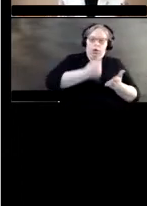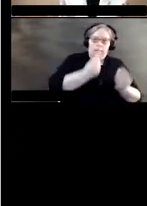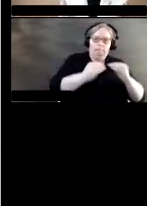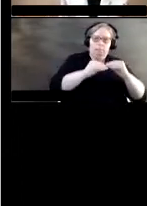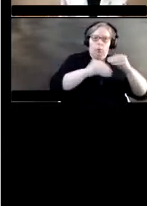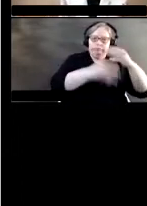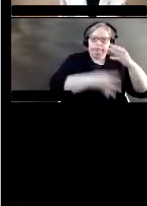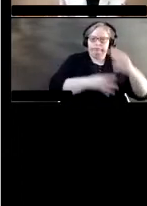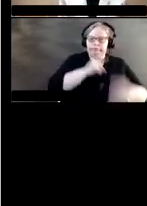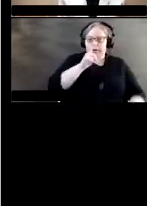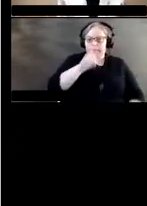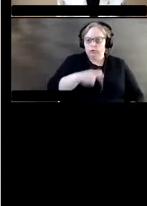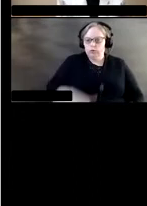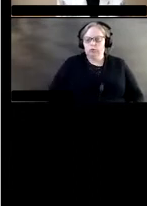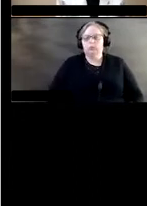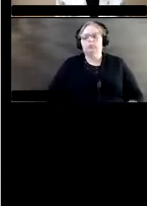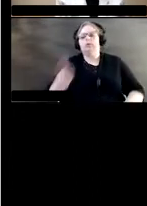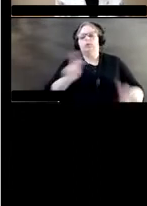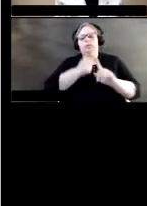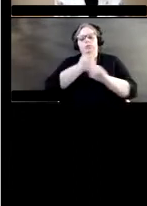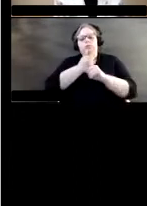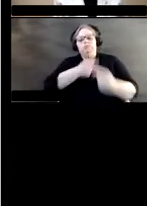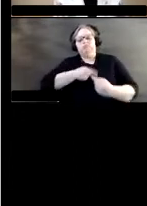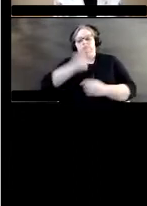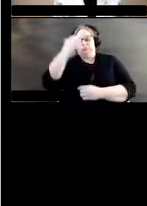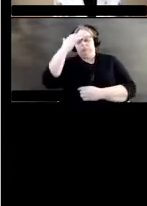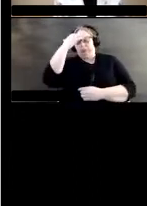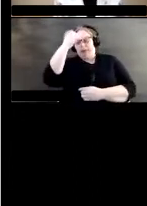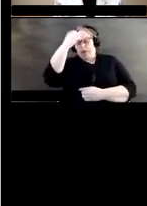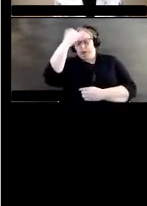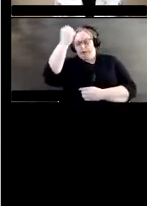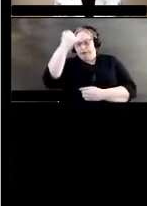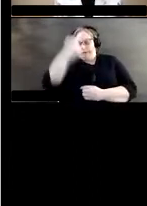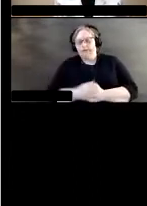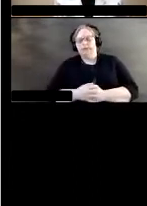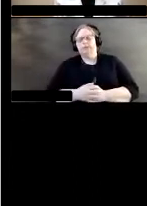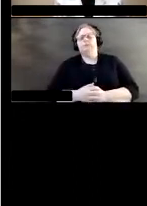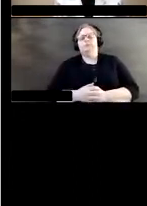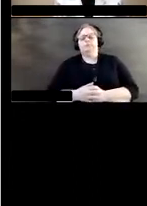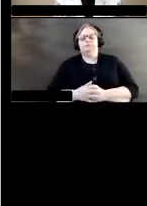In people who are having memory problems, the first sign